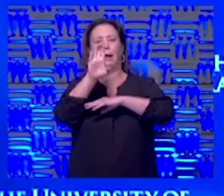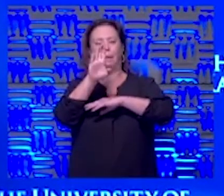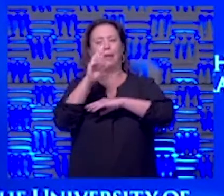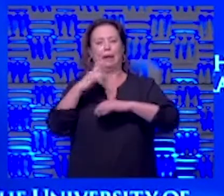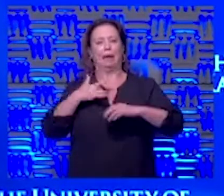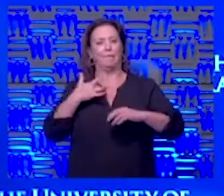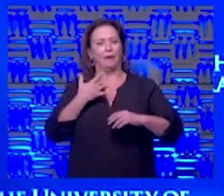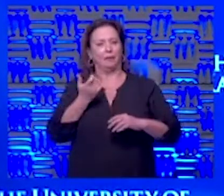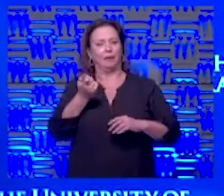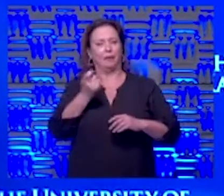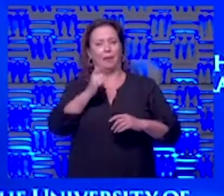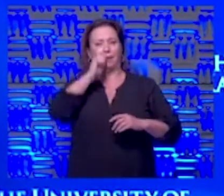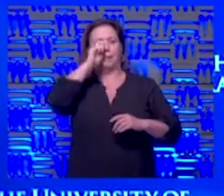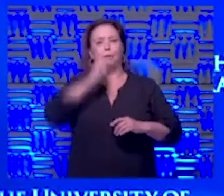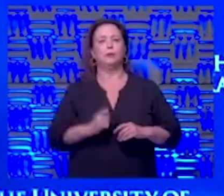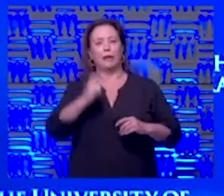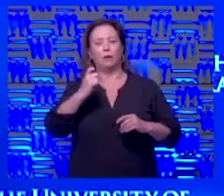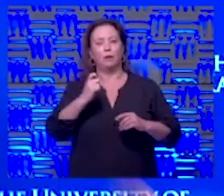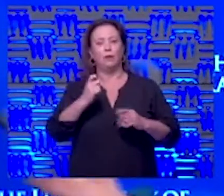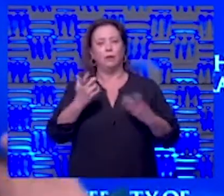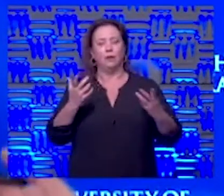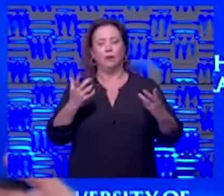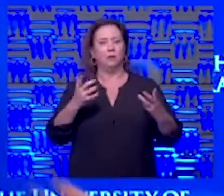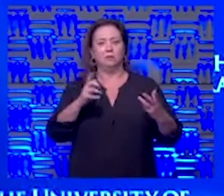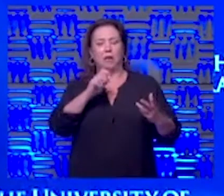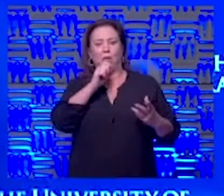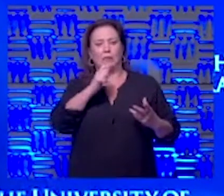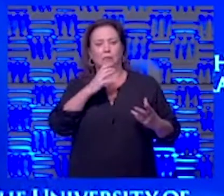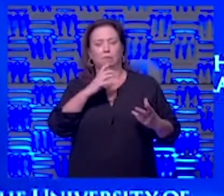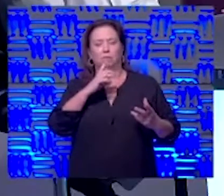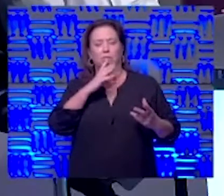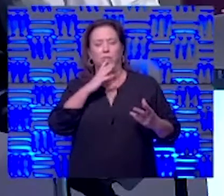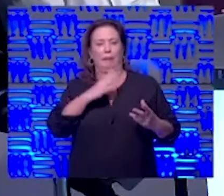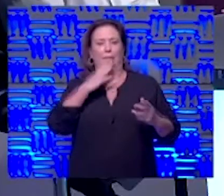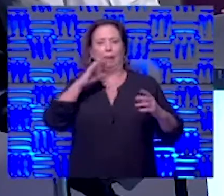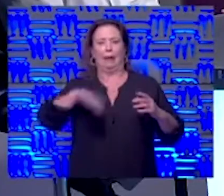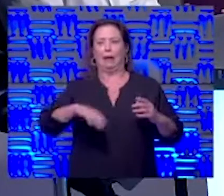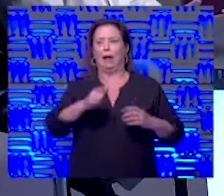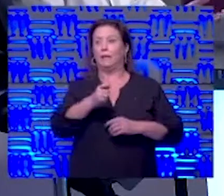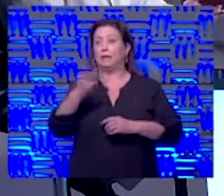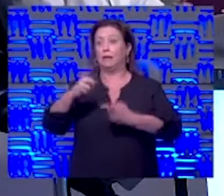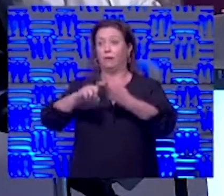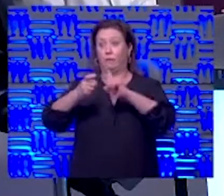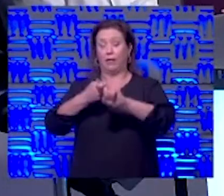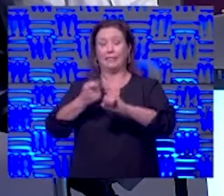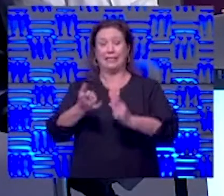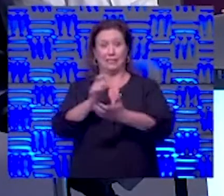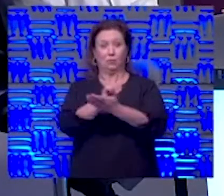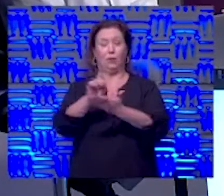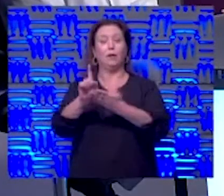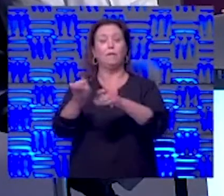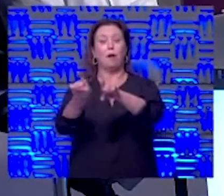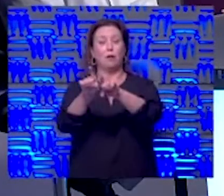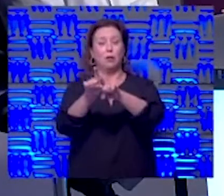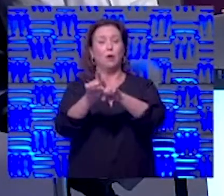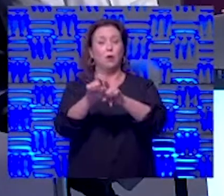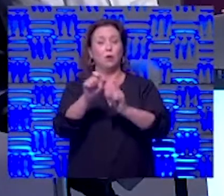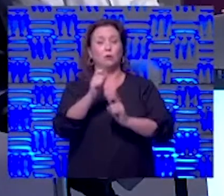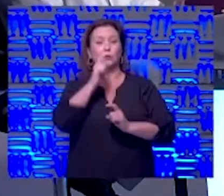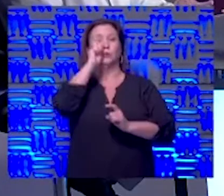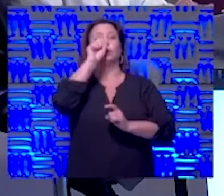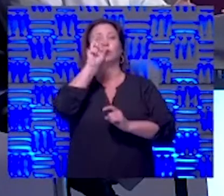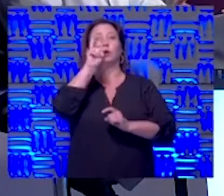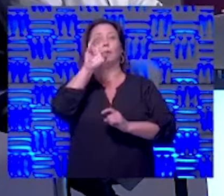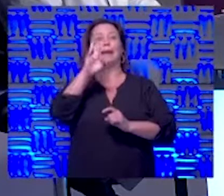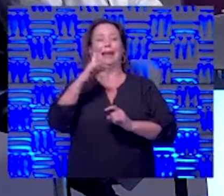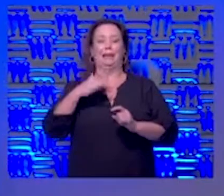noticeable, you know, and she pulls it right out. So it wasn't really a big deal. No, I've had several friends recently this week also who have had it, and they definitely describe